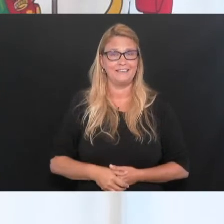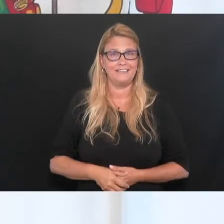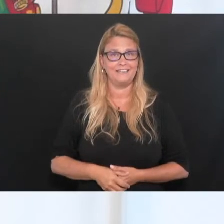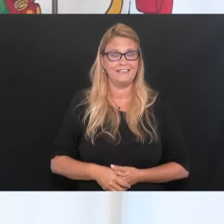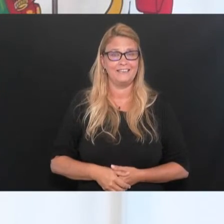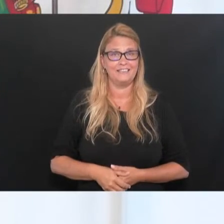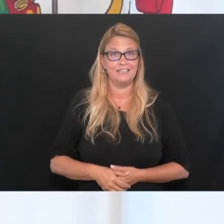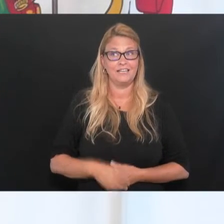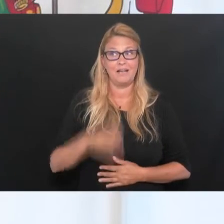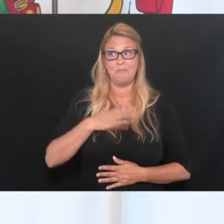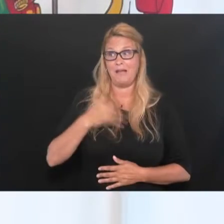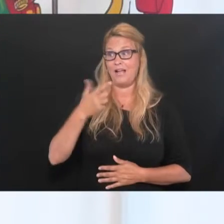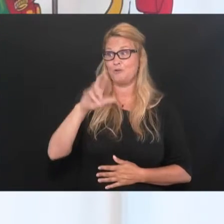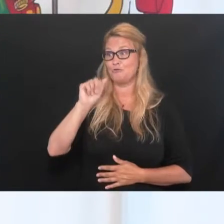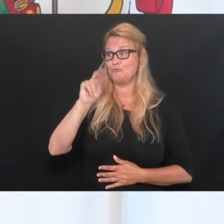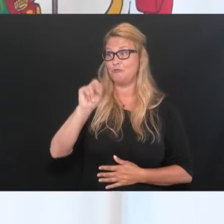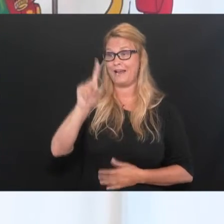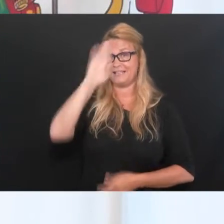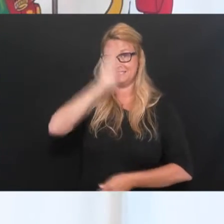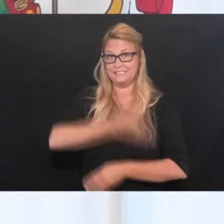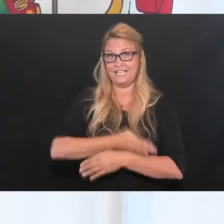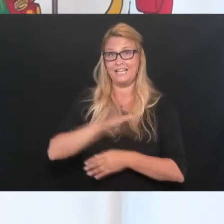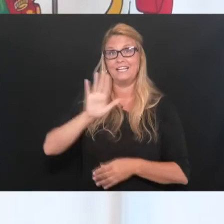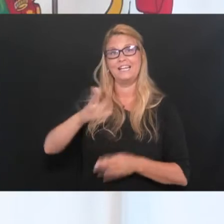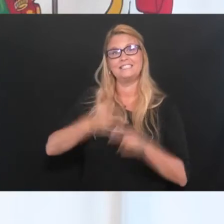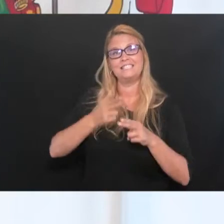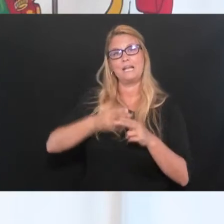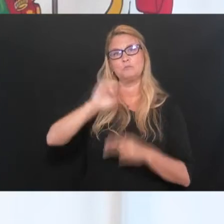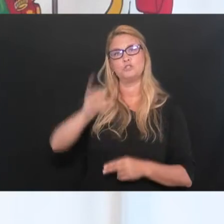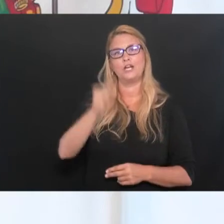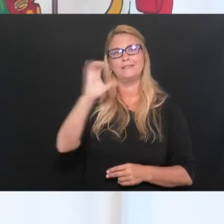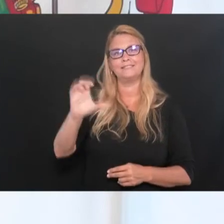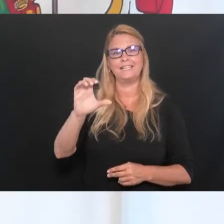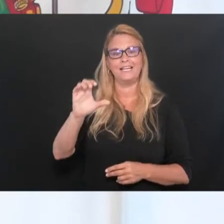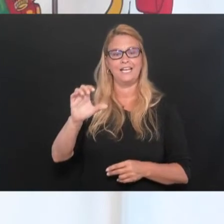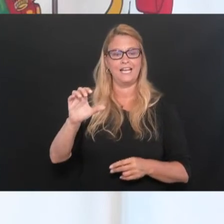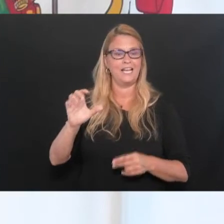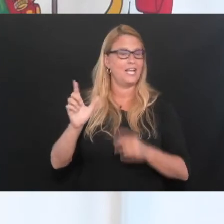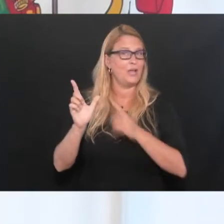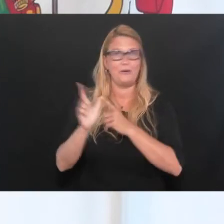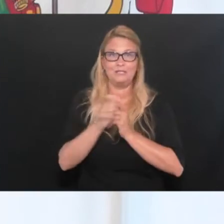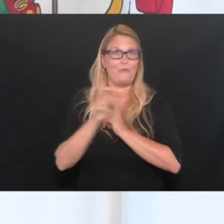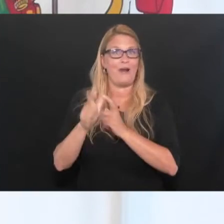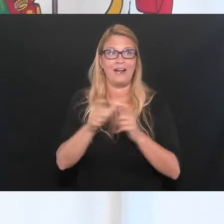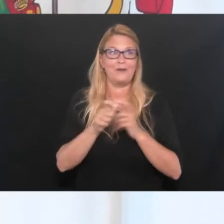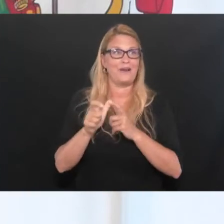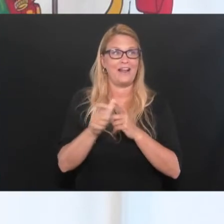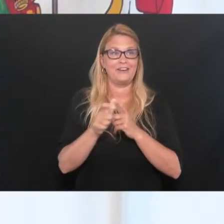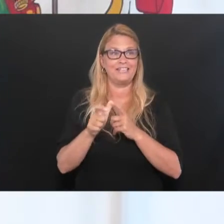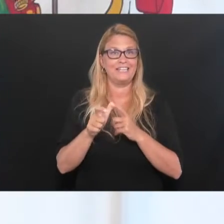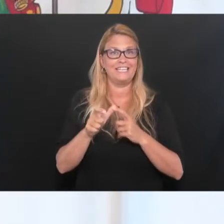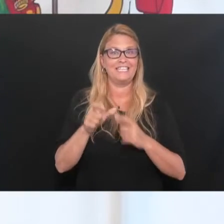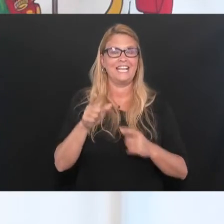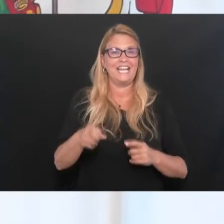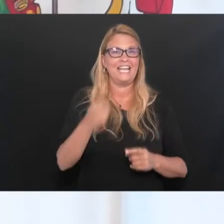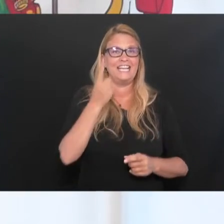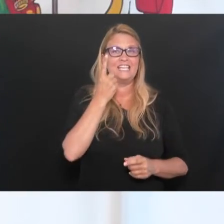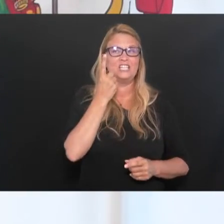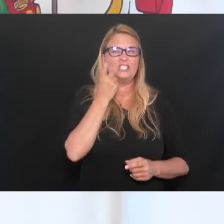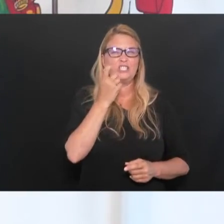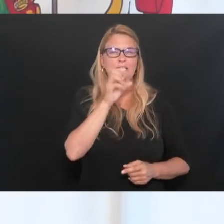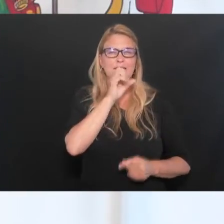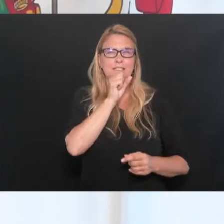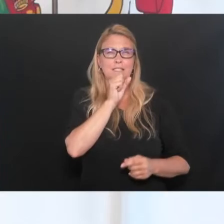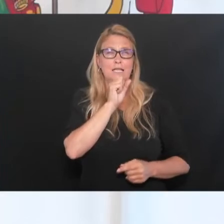our grandson, his name's JC, he was running around there everywhere and everything, and he had just turned 2